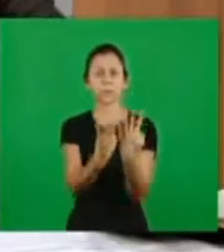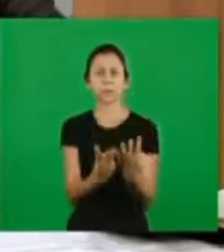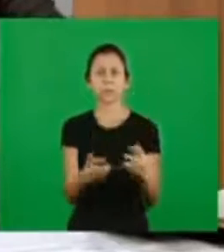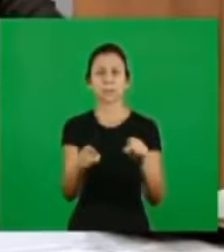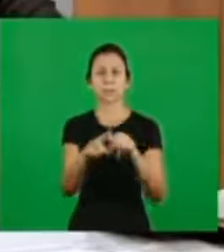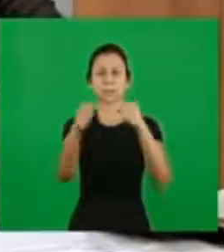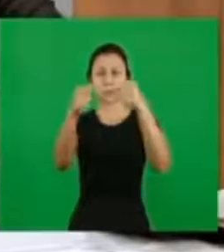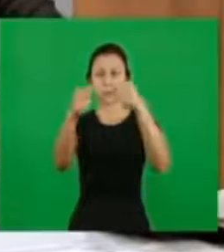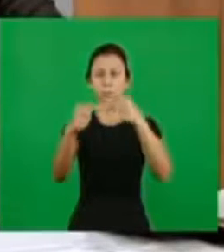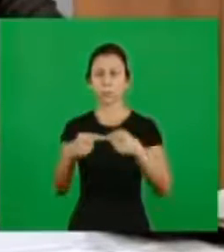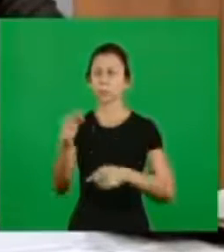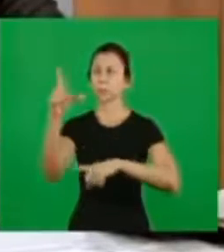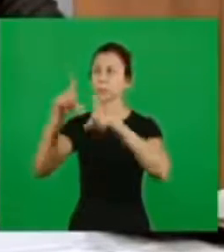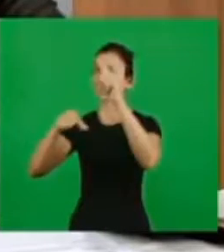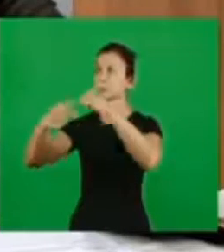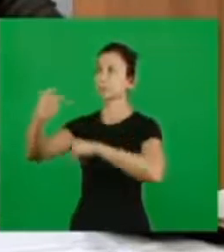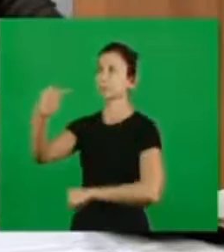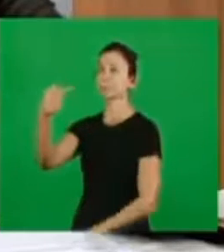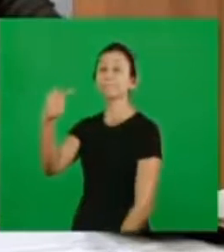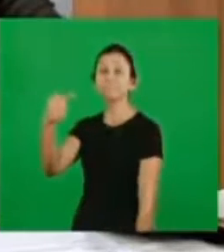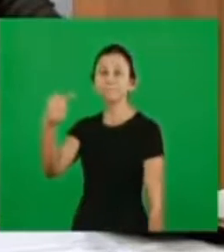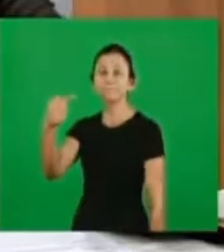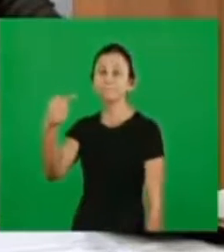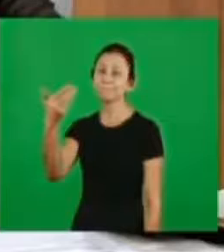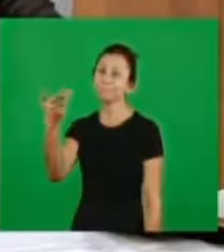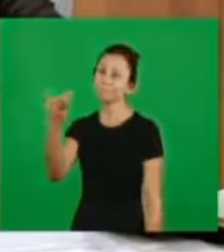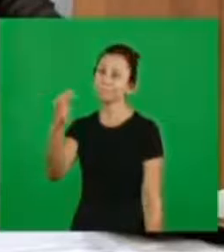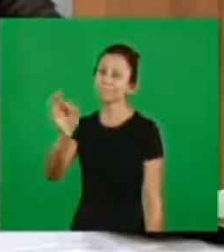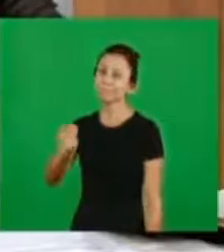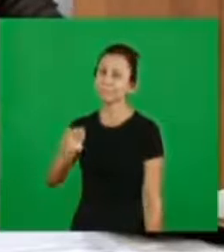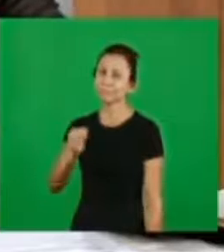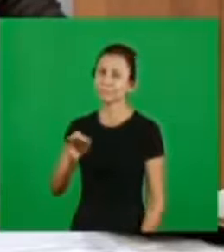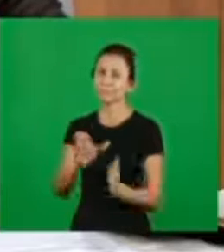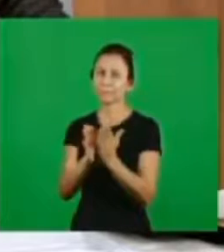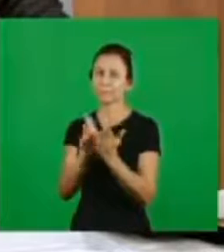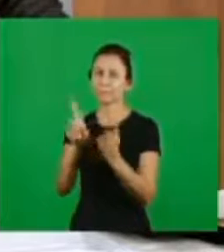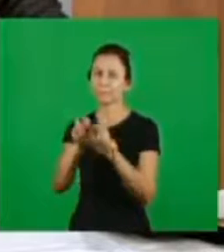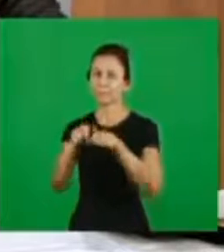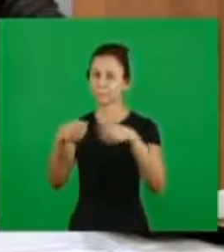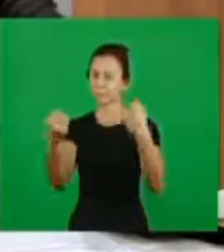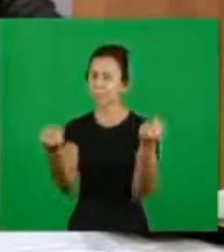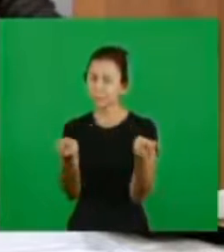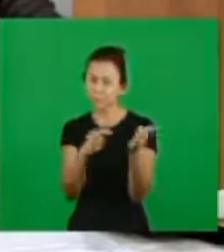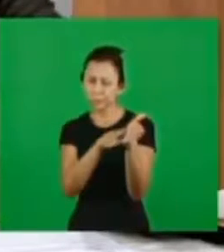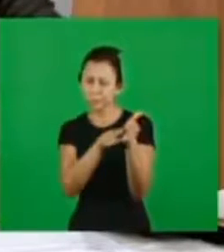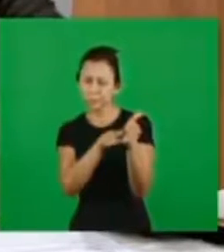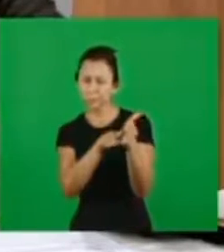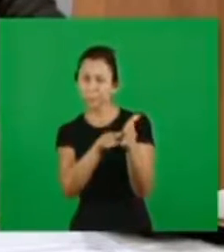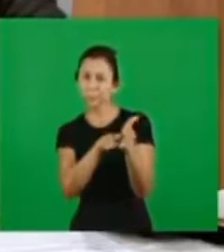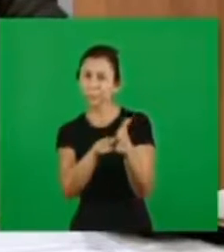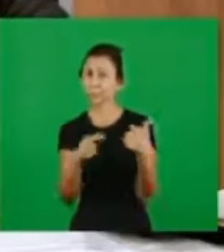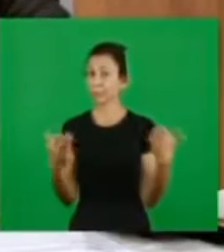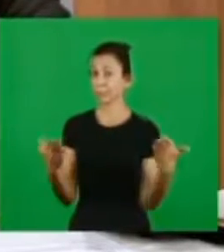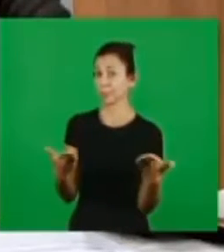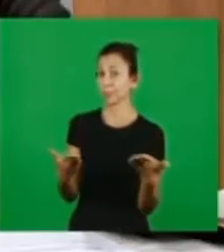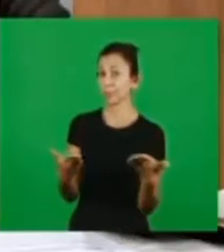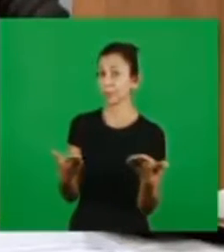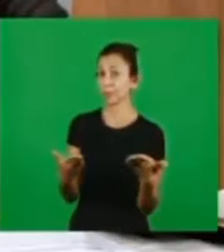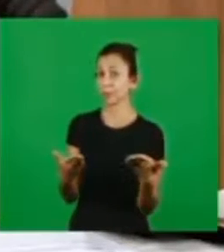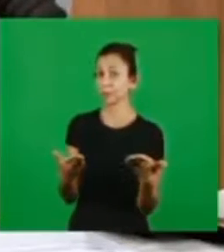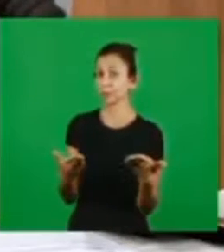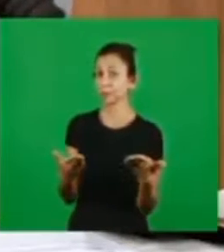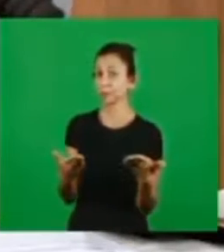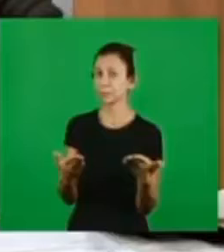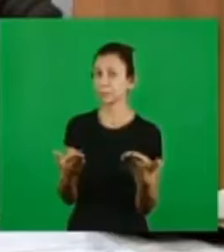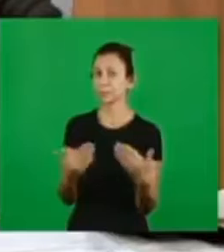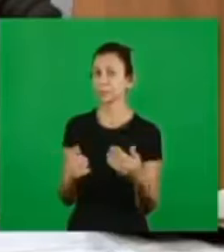in relation to the seven stars. So the brethren for sure may have already opened the Bible and examined. So now we're